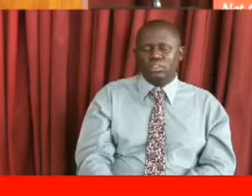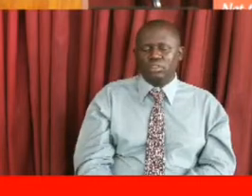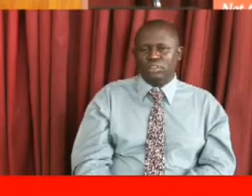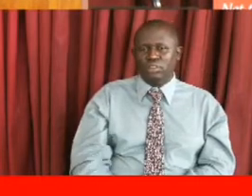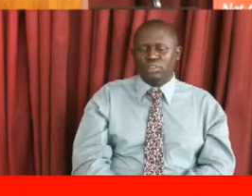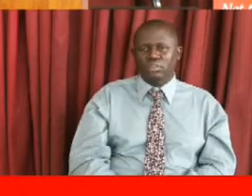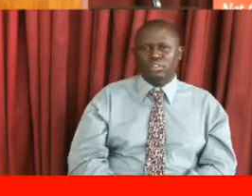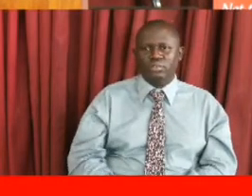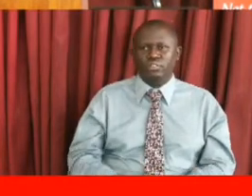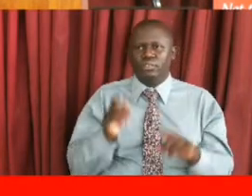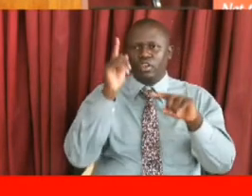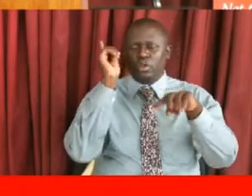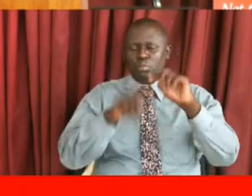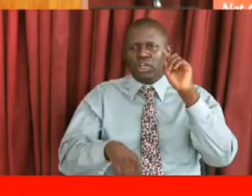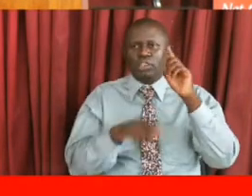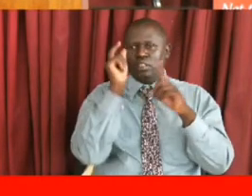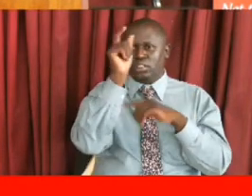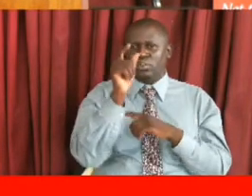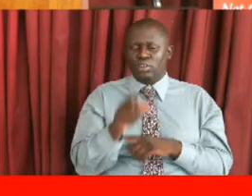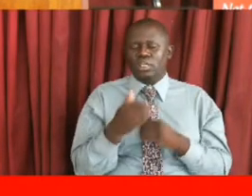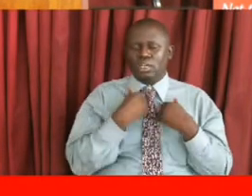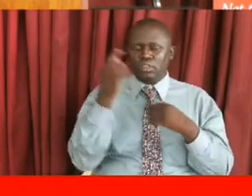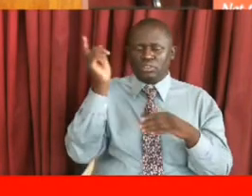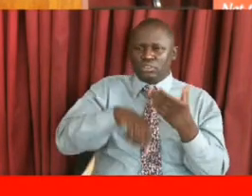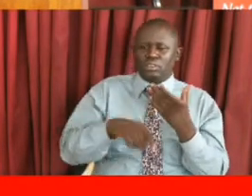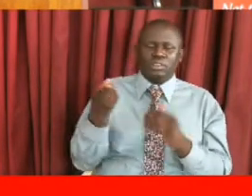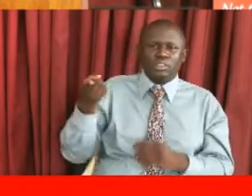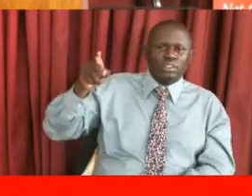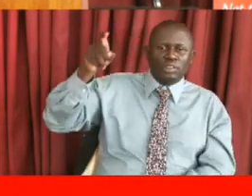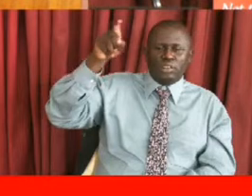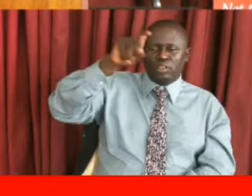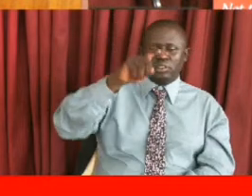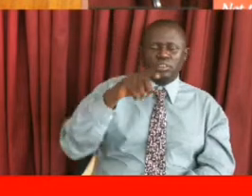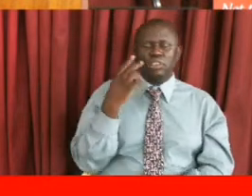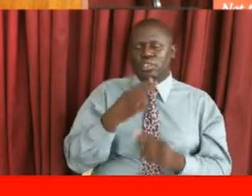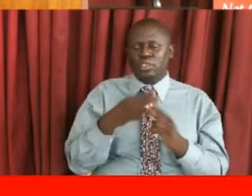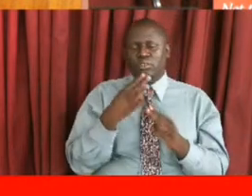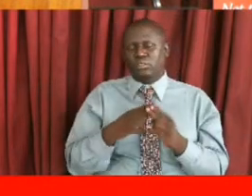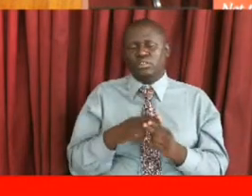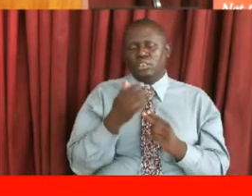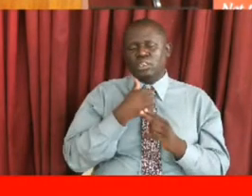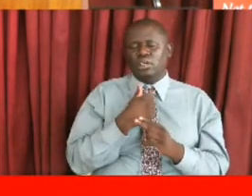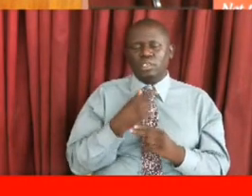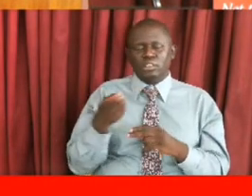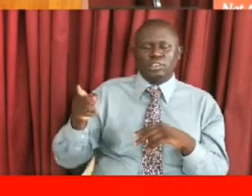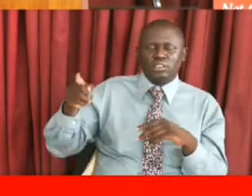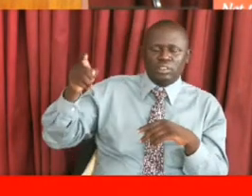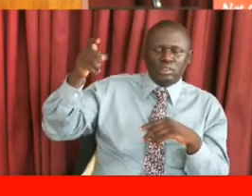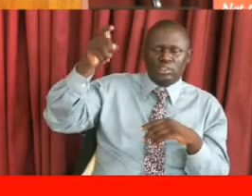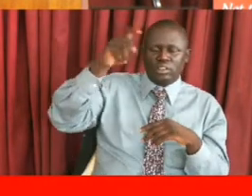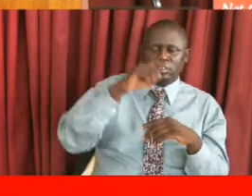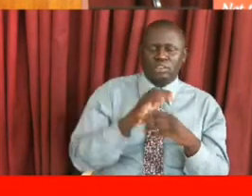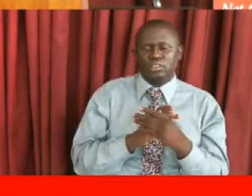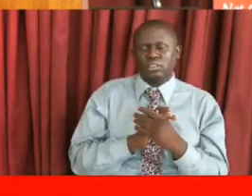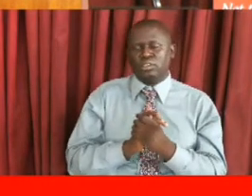has increased the name has increased some